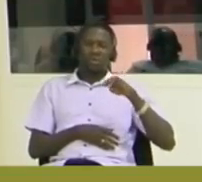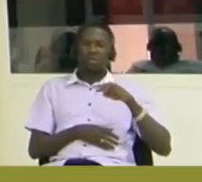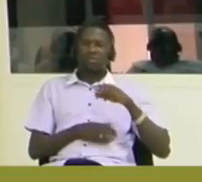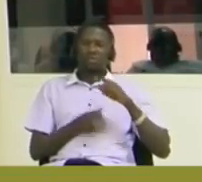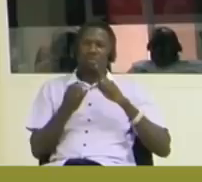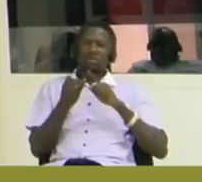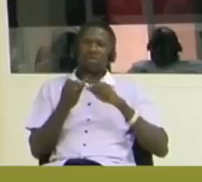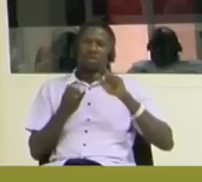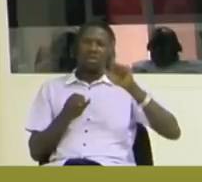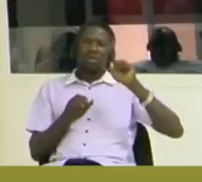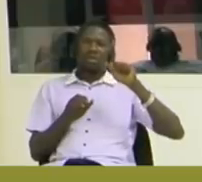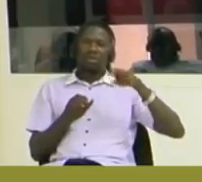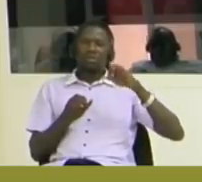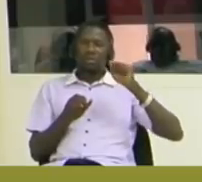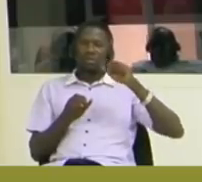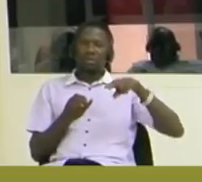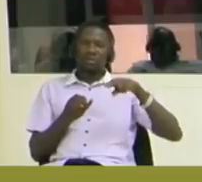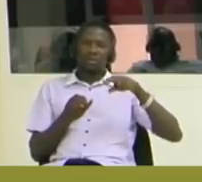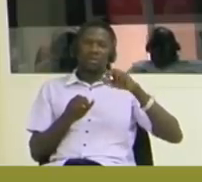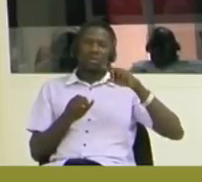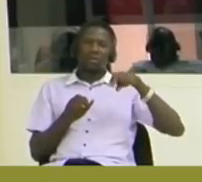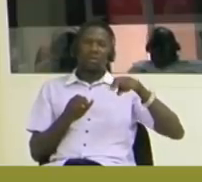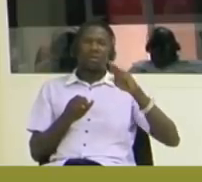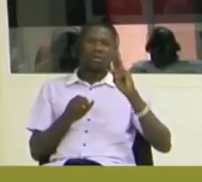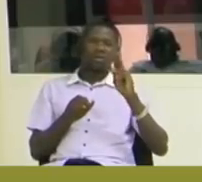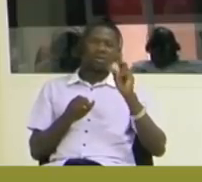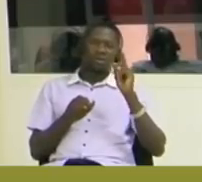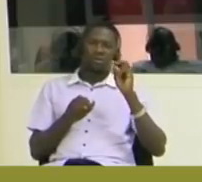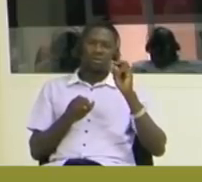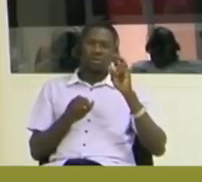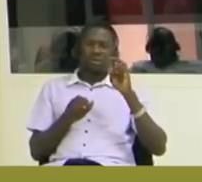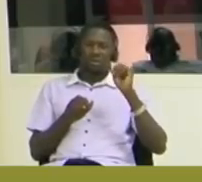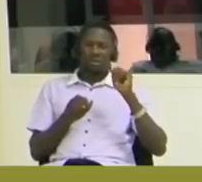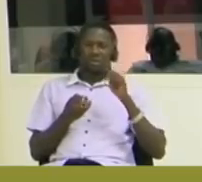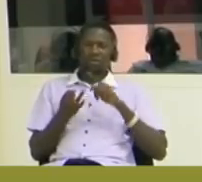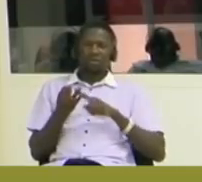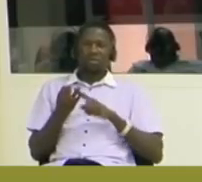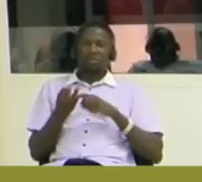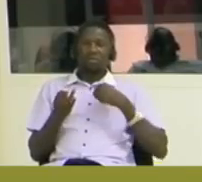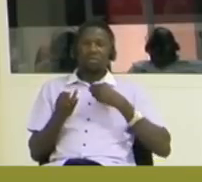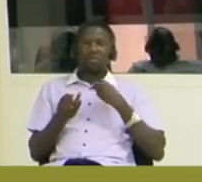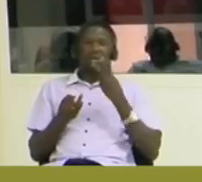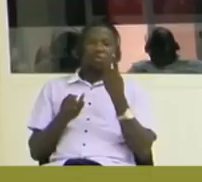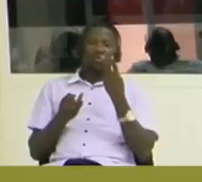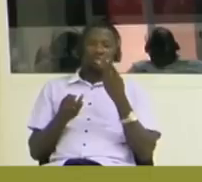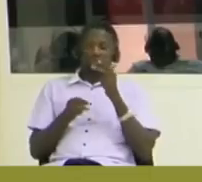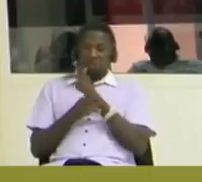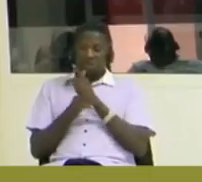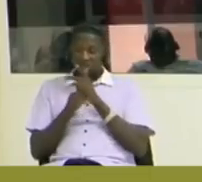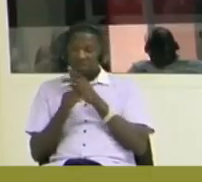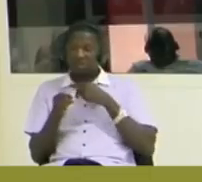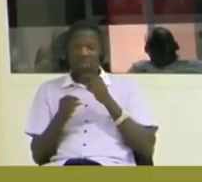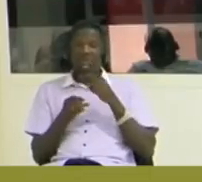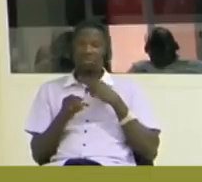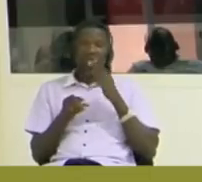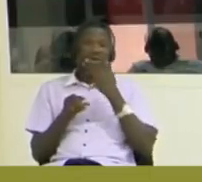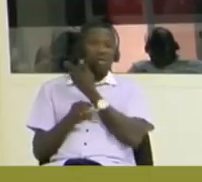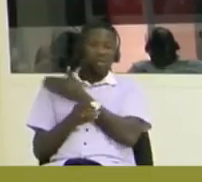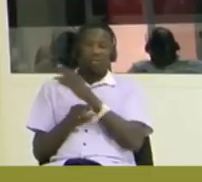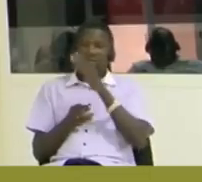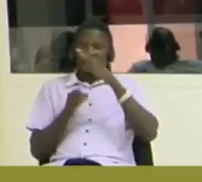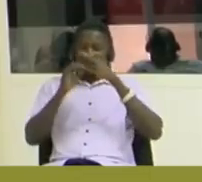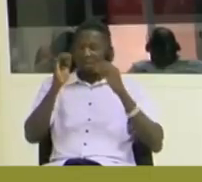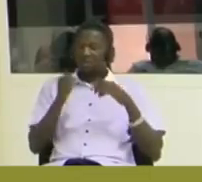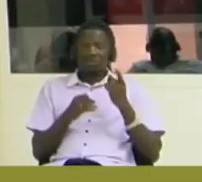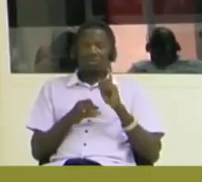all. My two former Oddlies did not leave the house under favorable conditions.